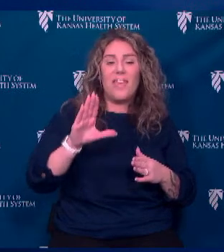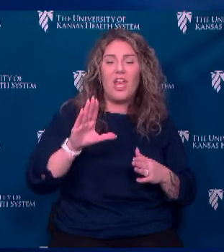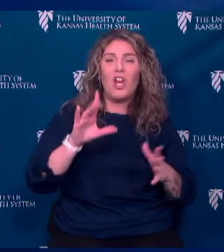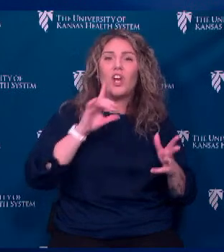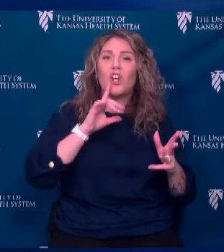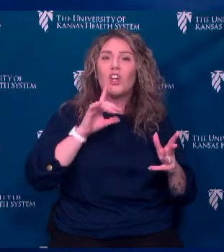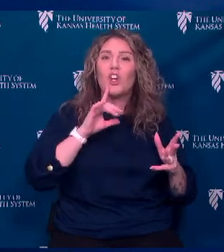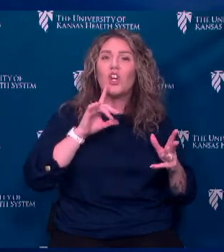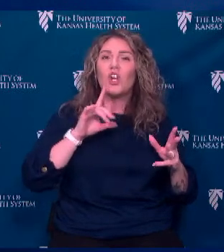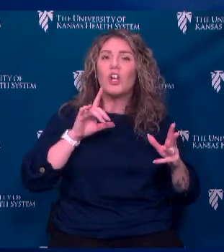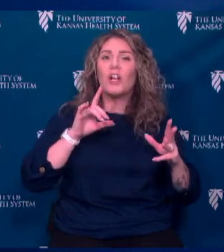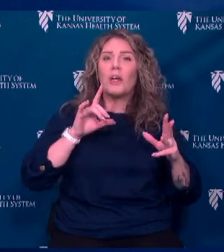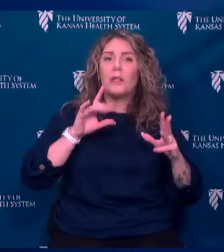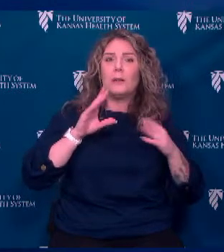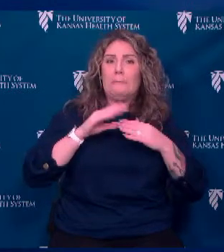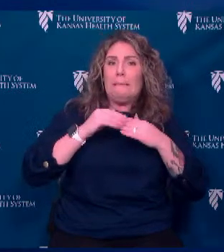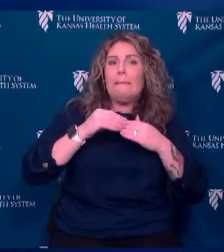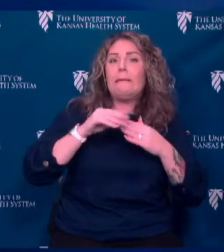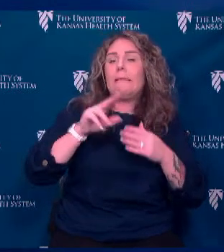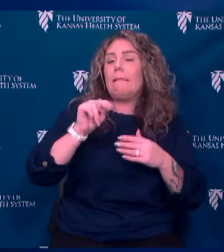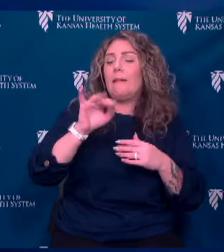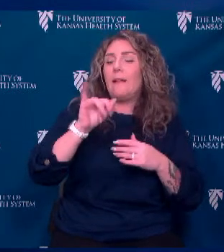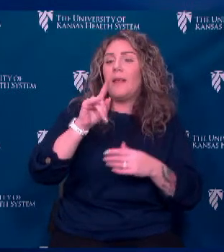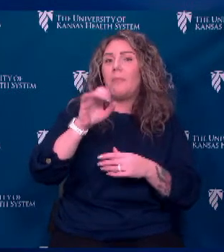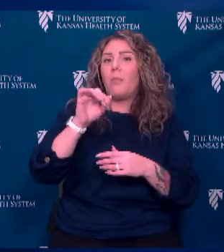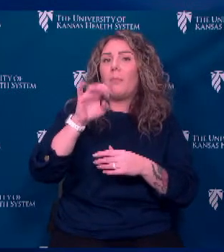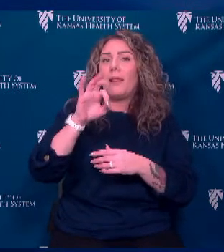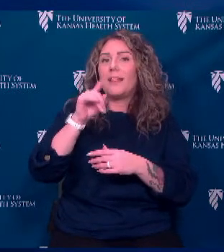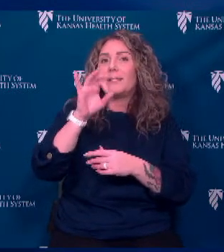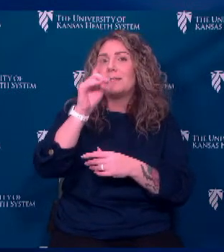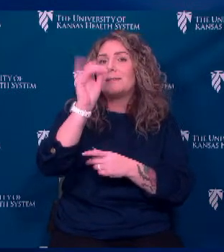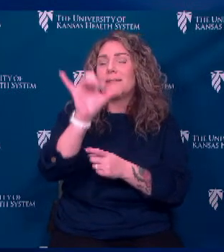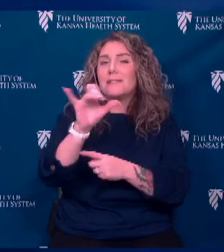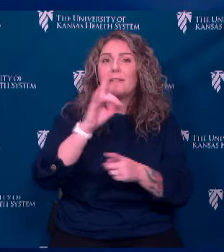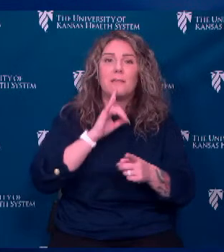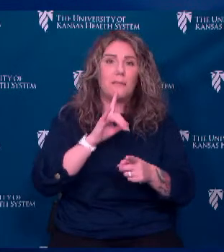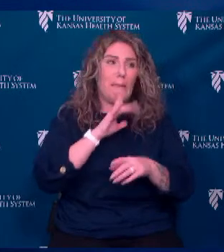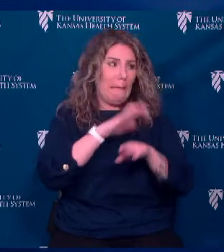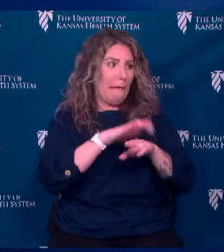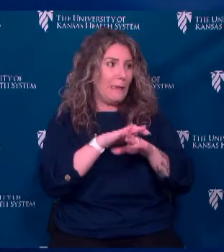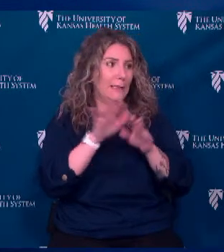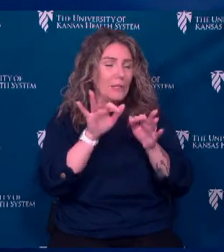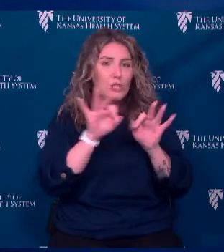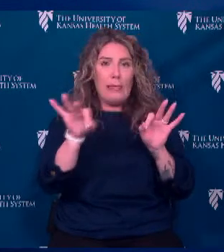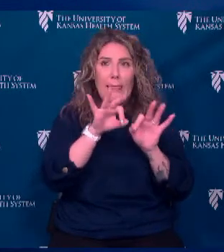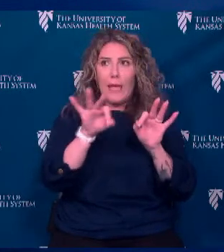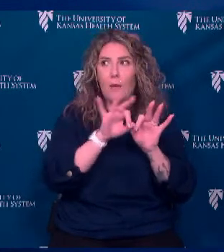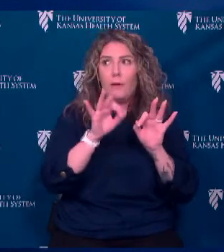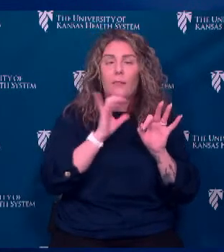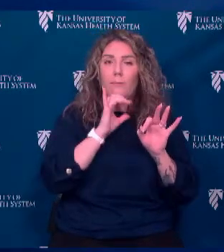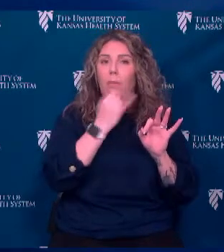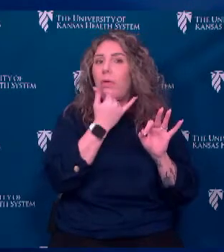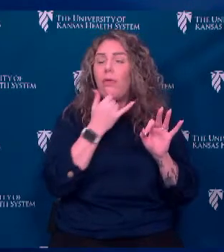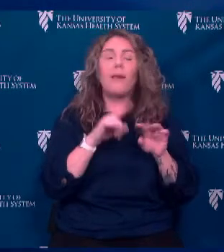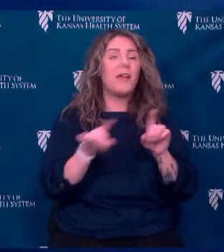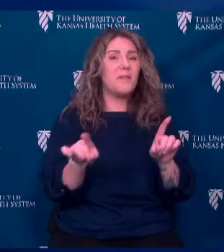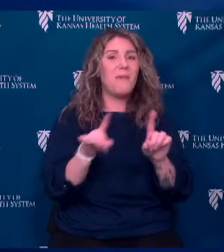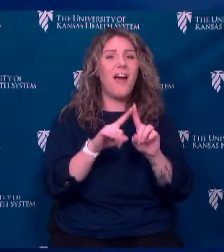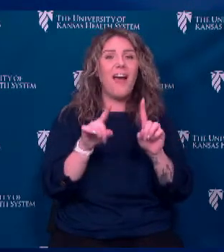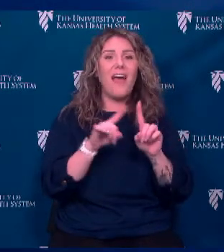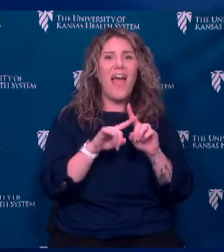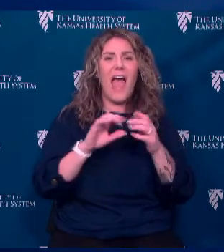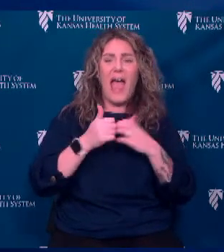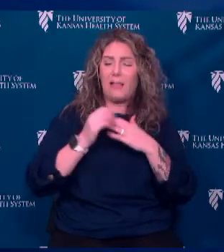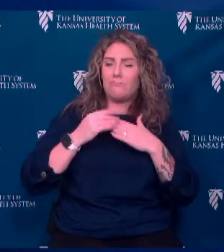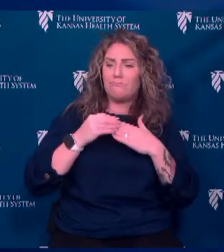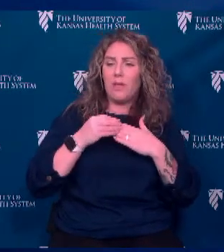nimblability, that how nimble we are. I just made up a new word. Sorry about that. I butcher the English language on a regular basis. But how nimble we are in responding